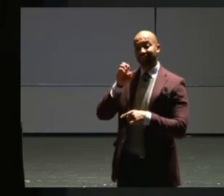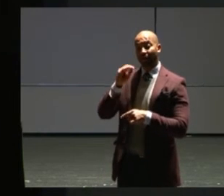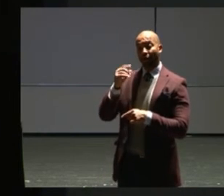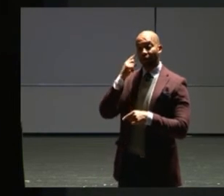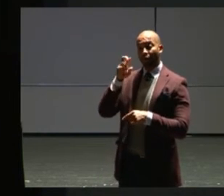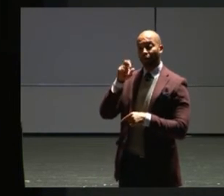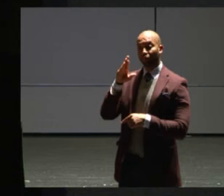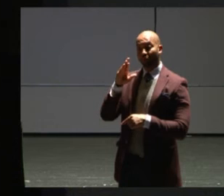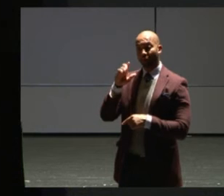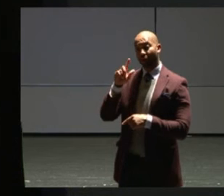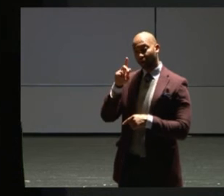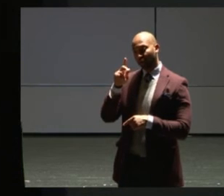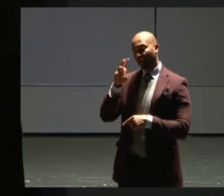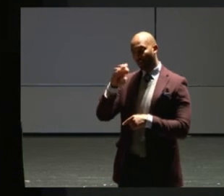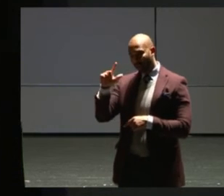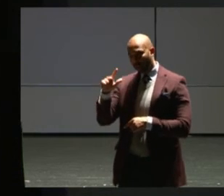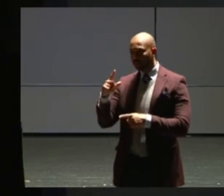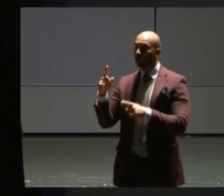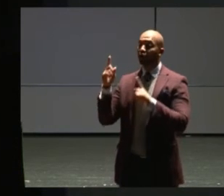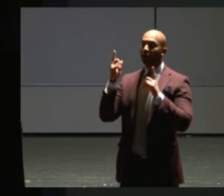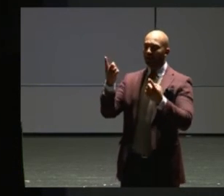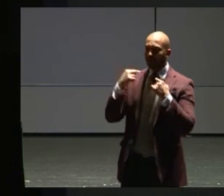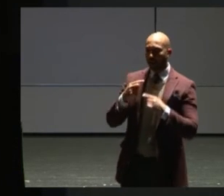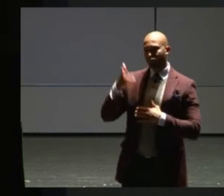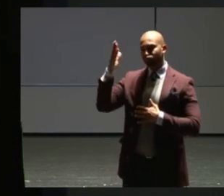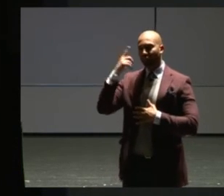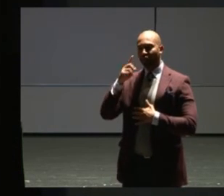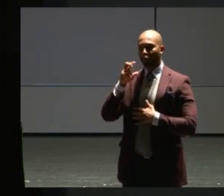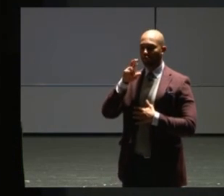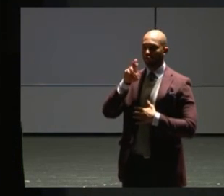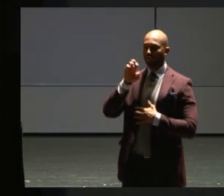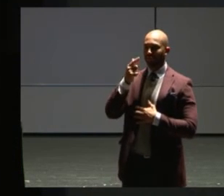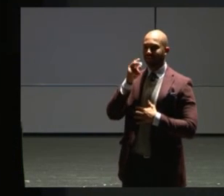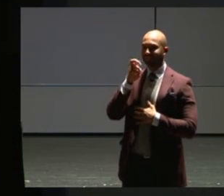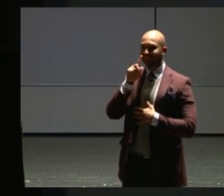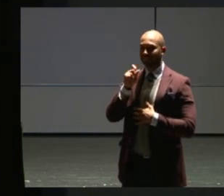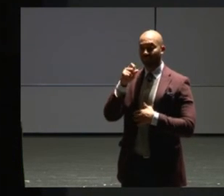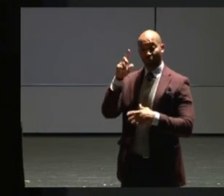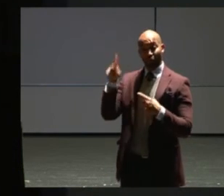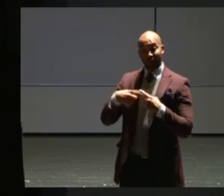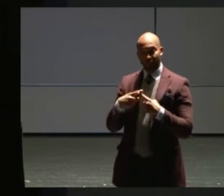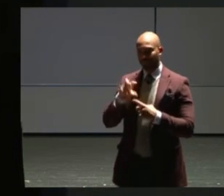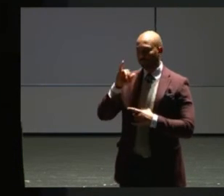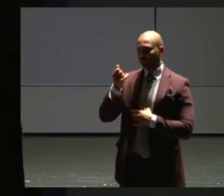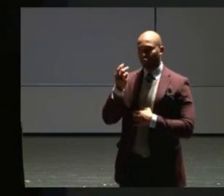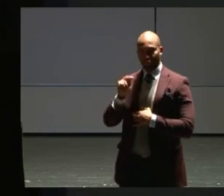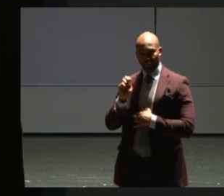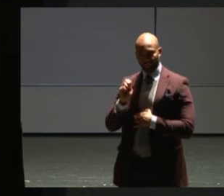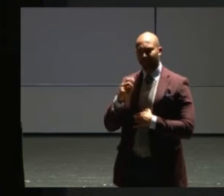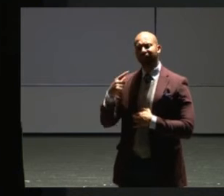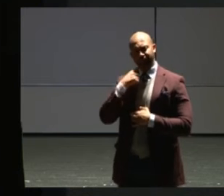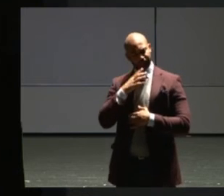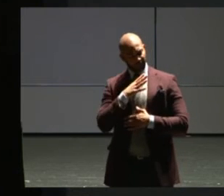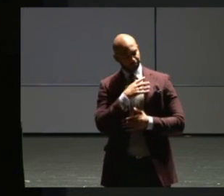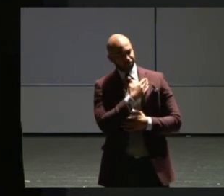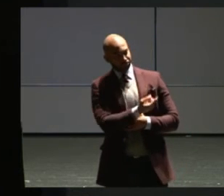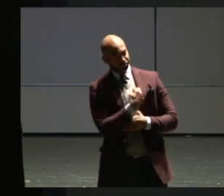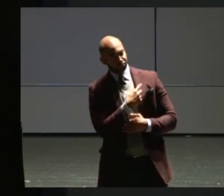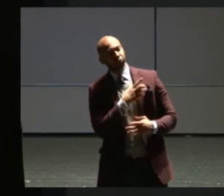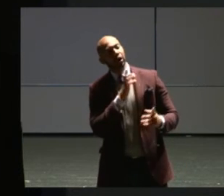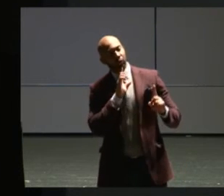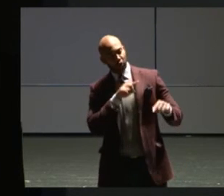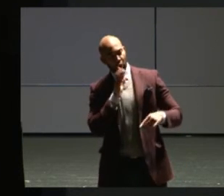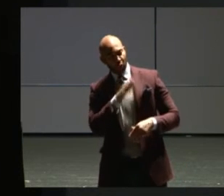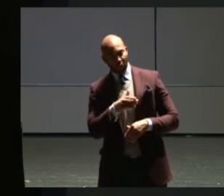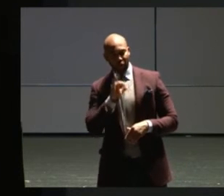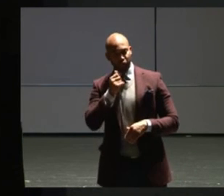come and address our regents when we host them here in June, and he's graciously agreed to do that. And he is going to tell stories about our students,